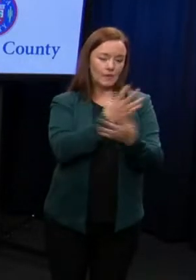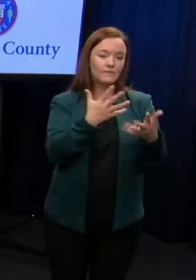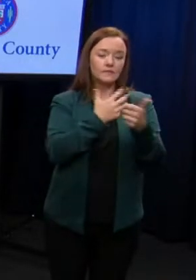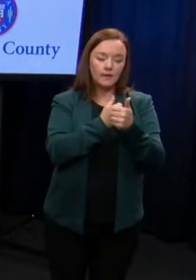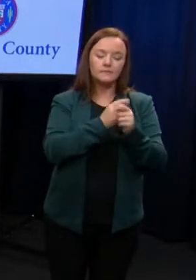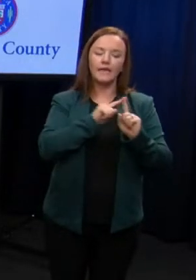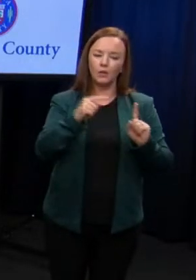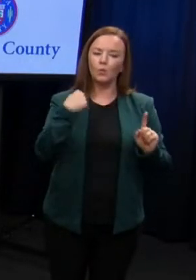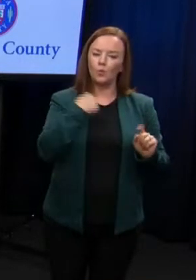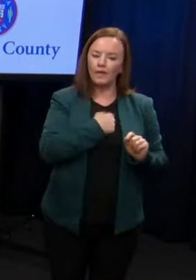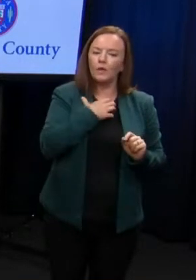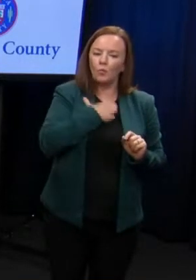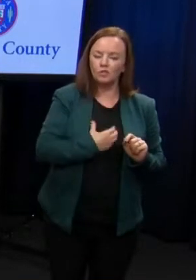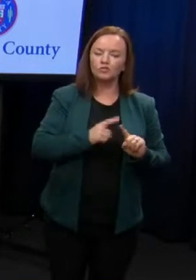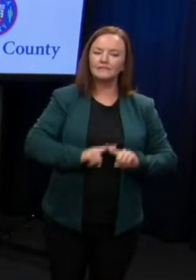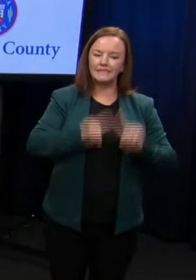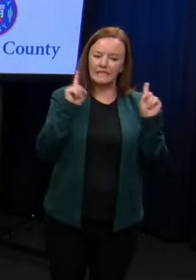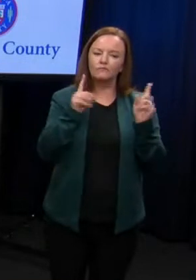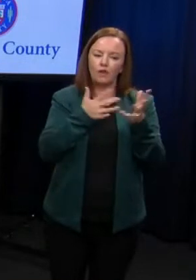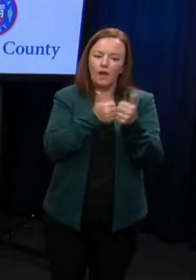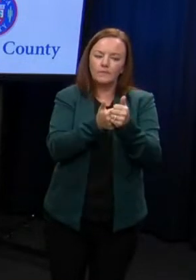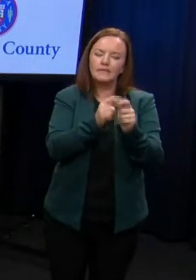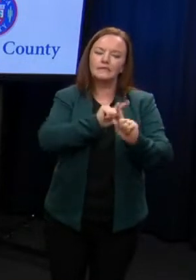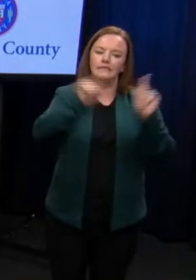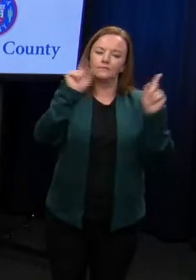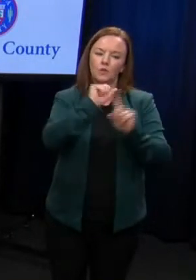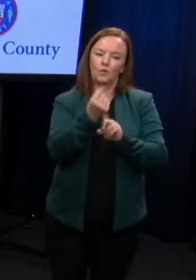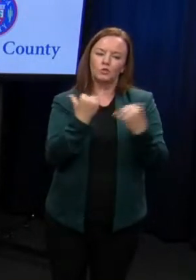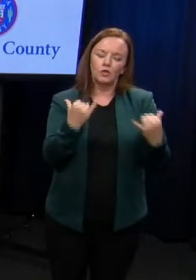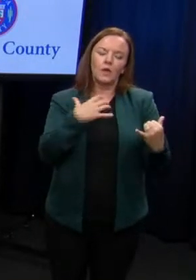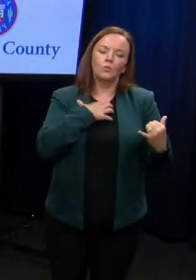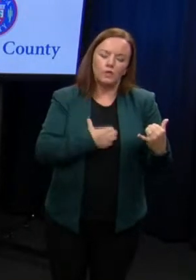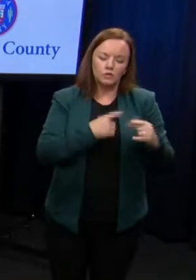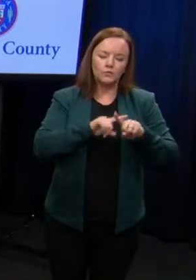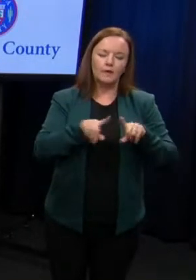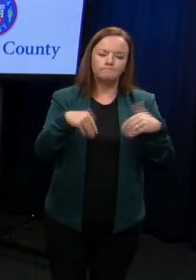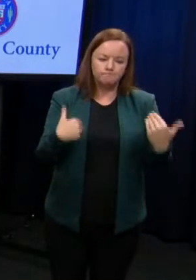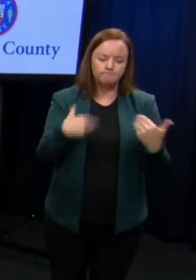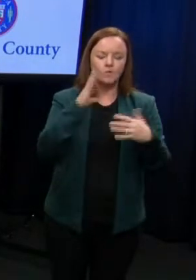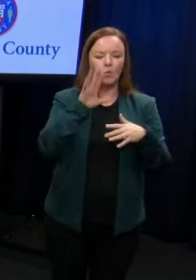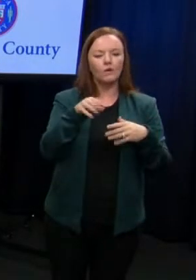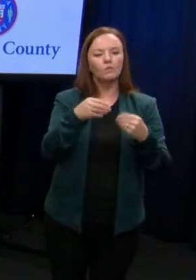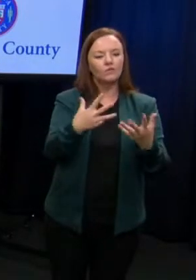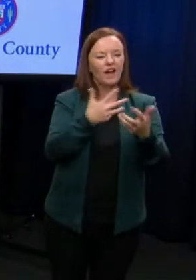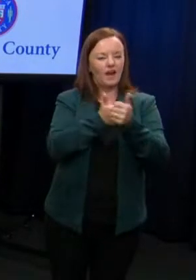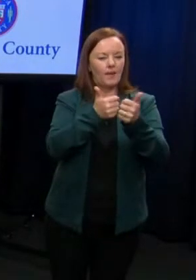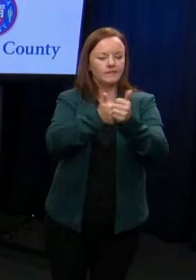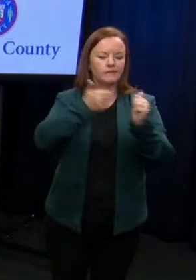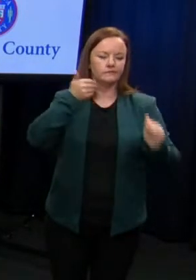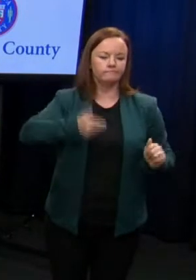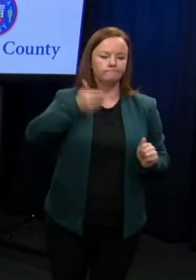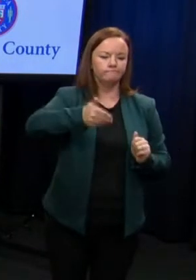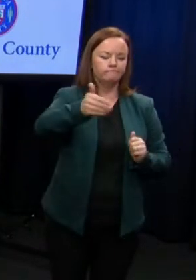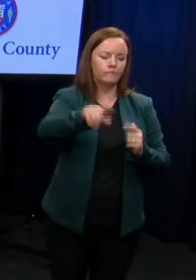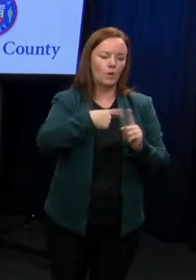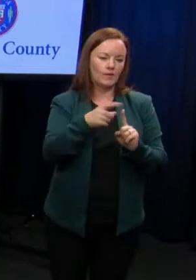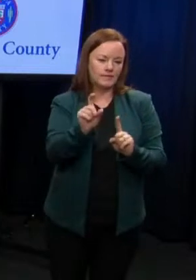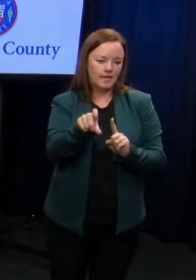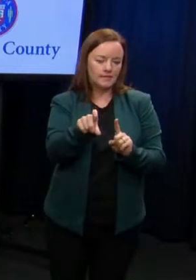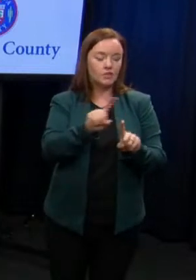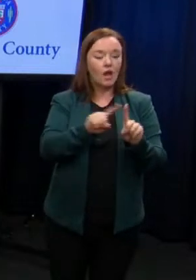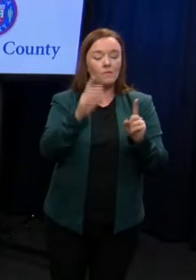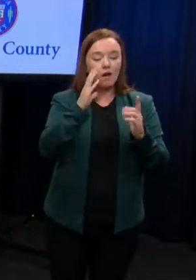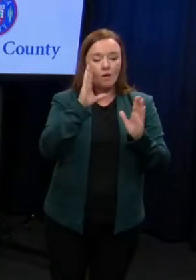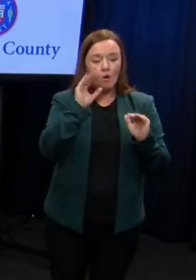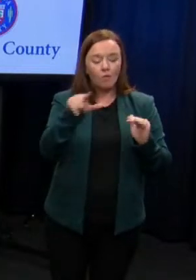in a different spot, as Director Flanagan mentioned, but we'll provide more updates as it seems appropriate. But we hope everyone has a great